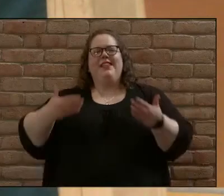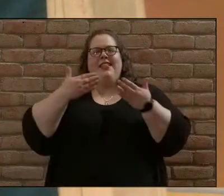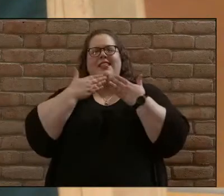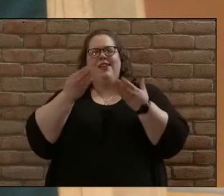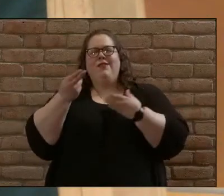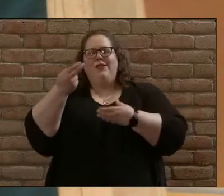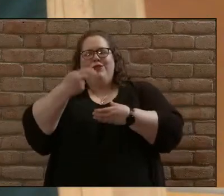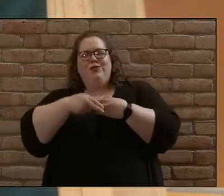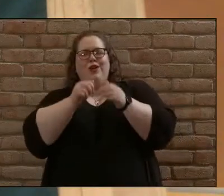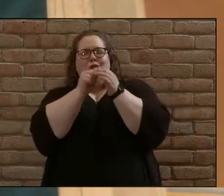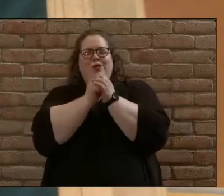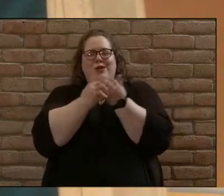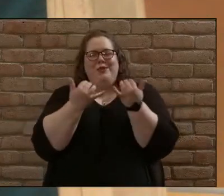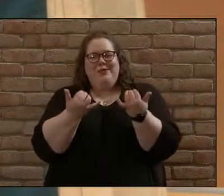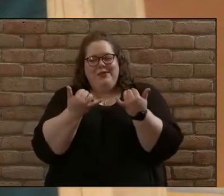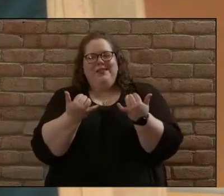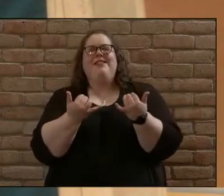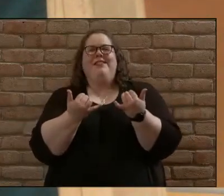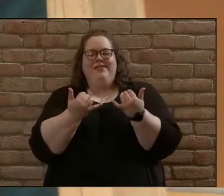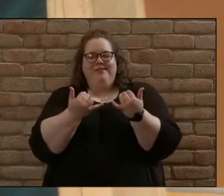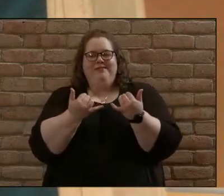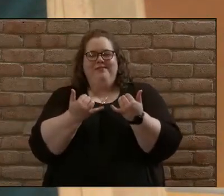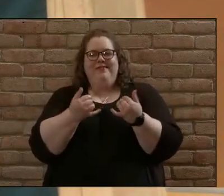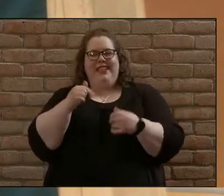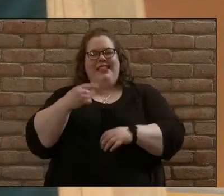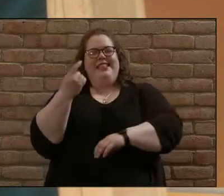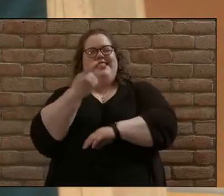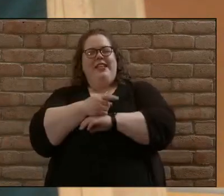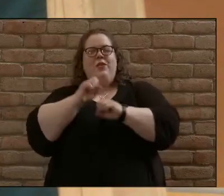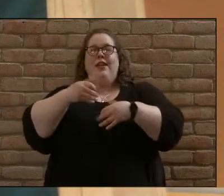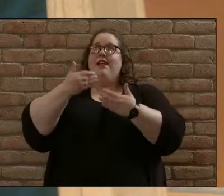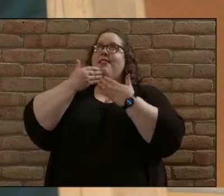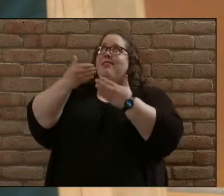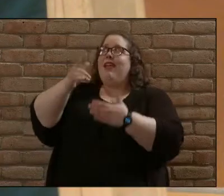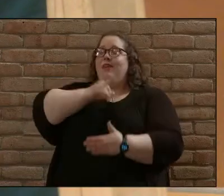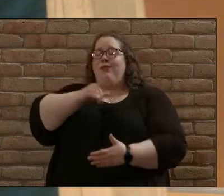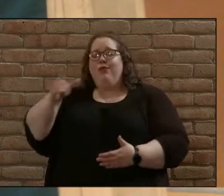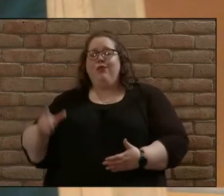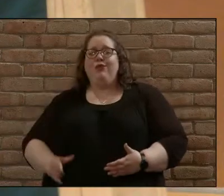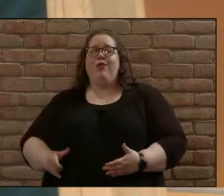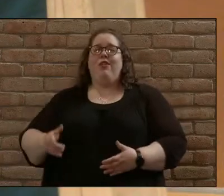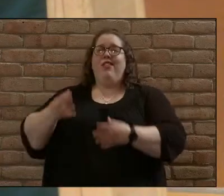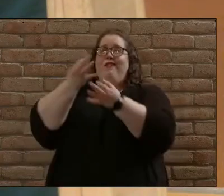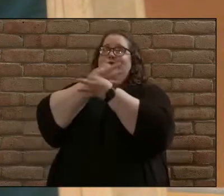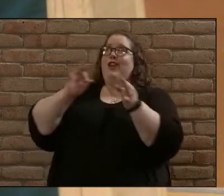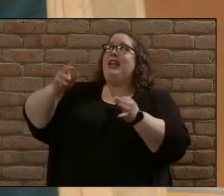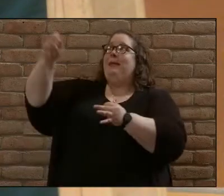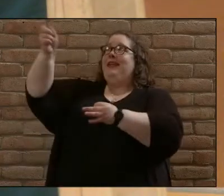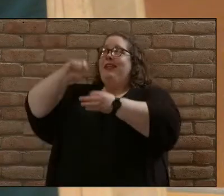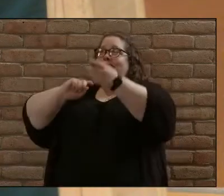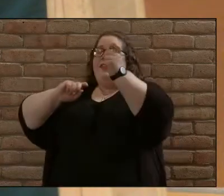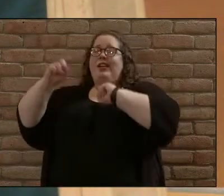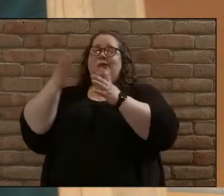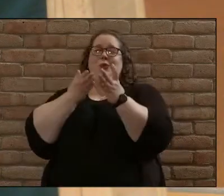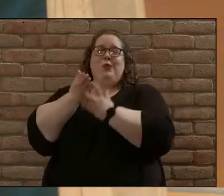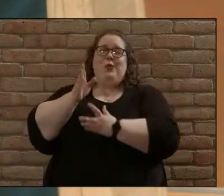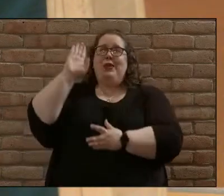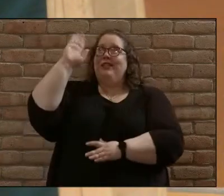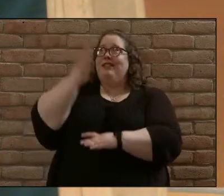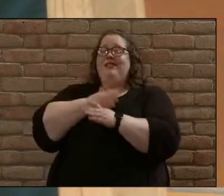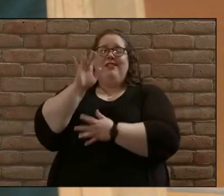us in worship today, a day that we can thank our Lord for the freedom he gives us in his Son,